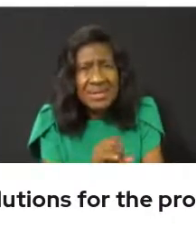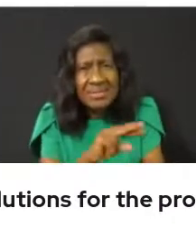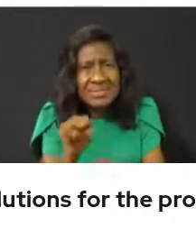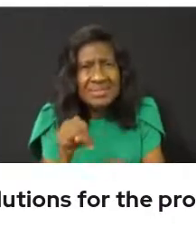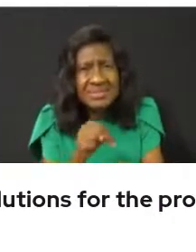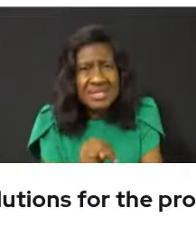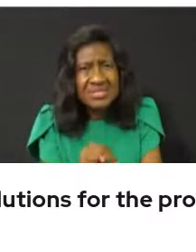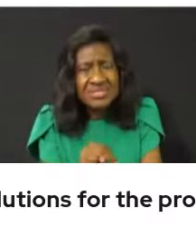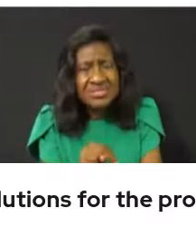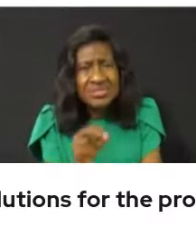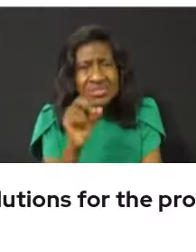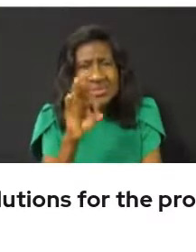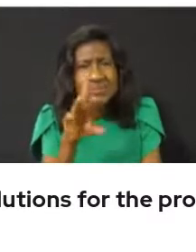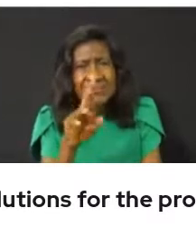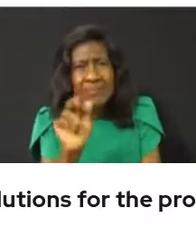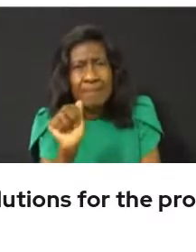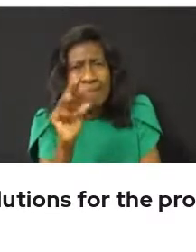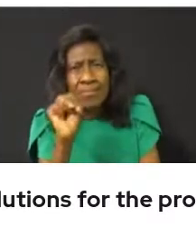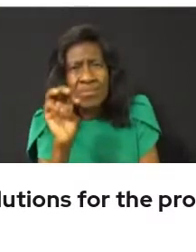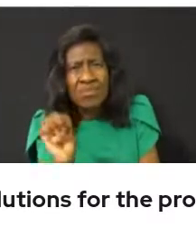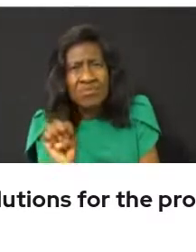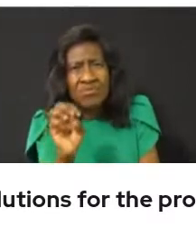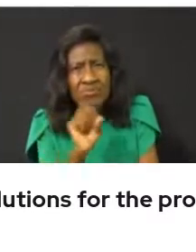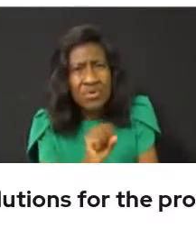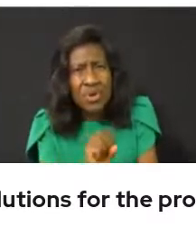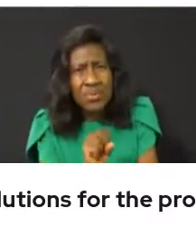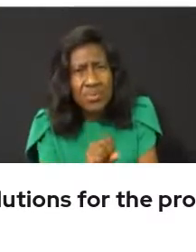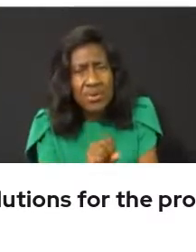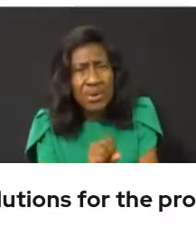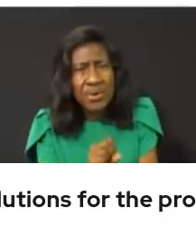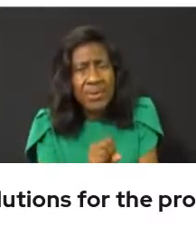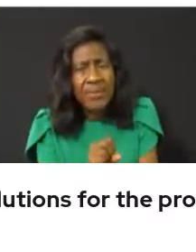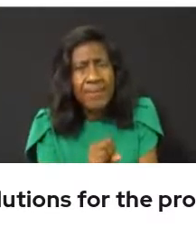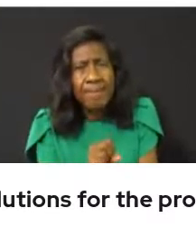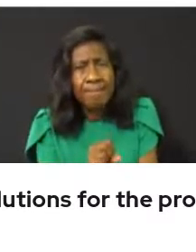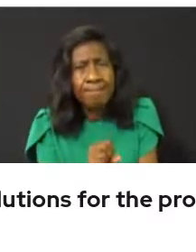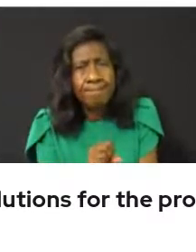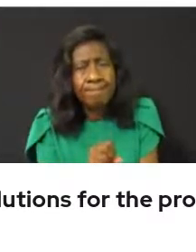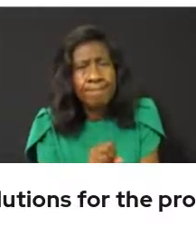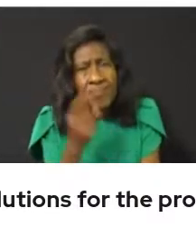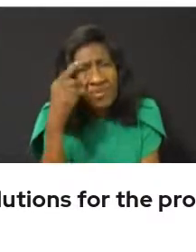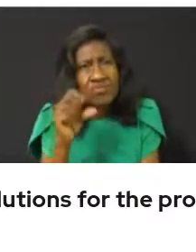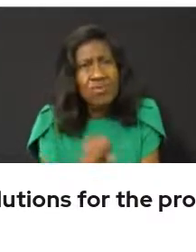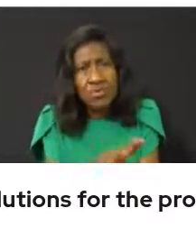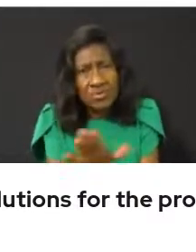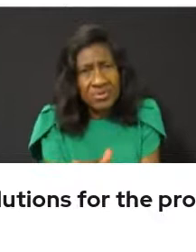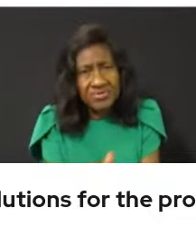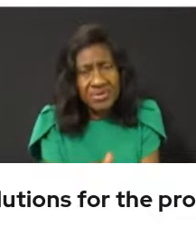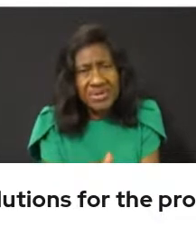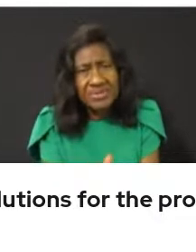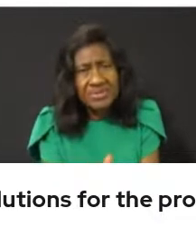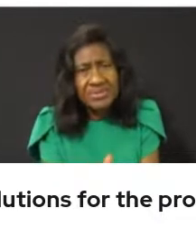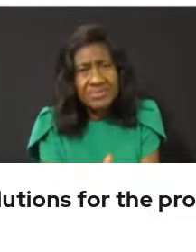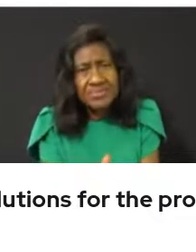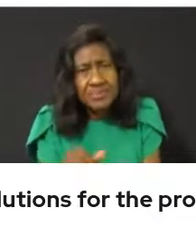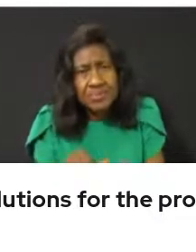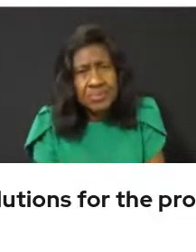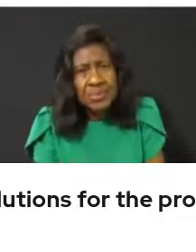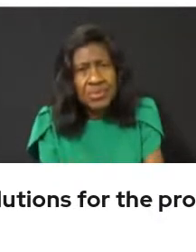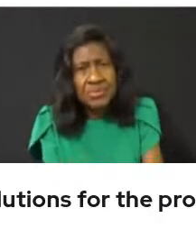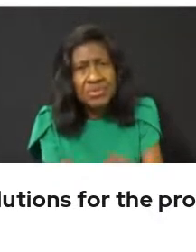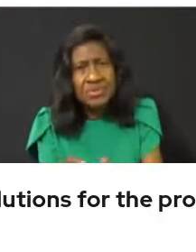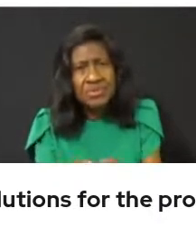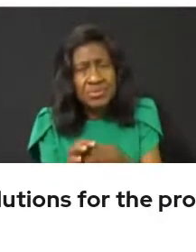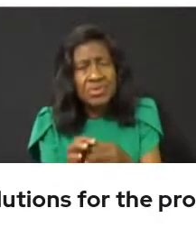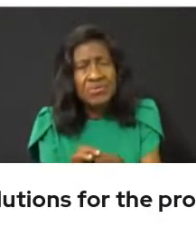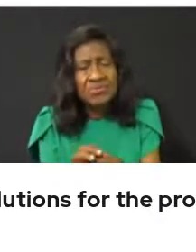Framework for Critical Preparedness and Response Actions for COVID-19 cases, continuity of